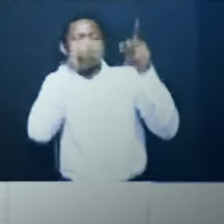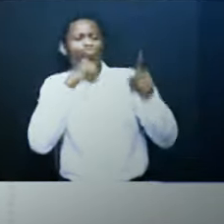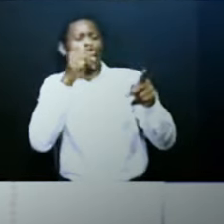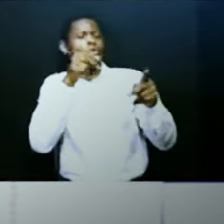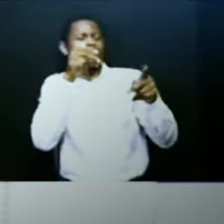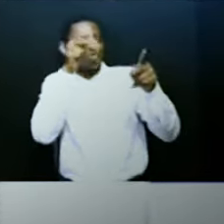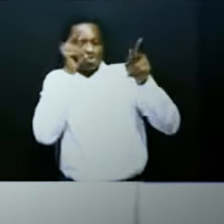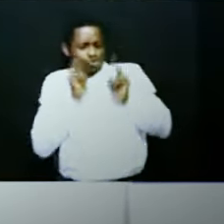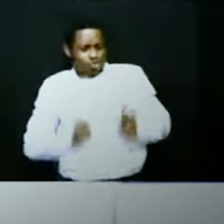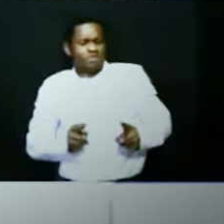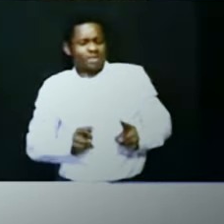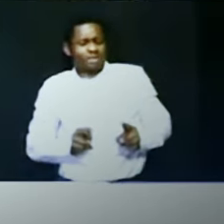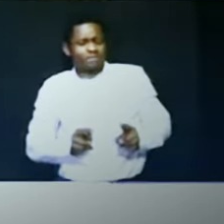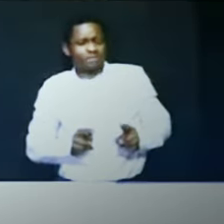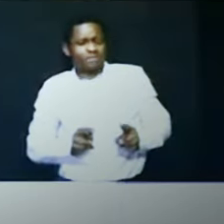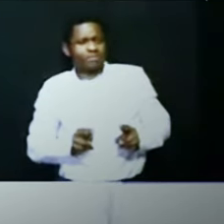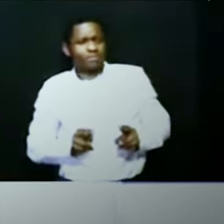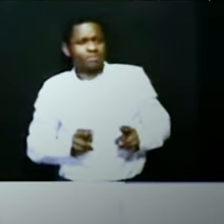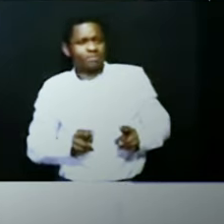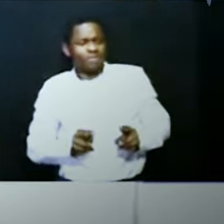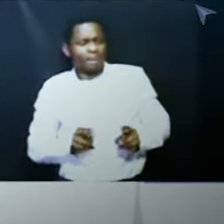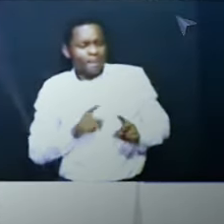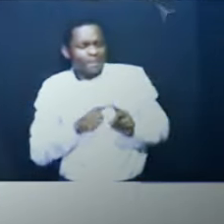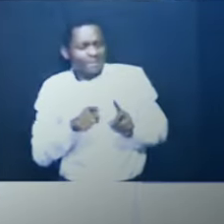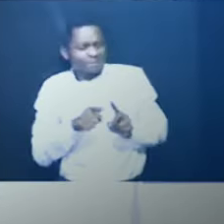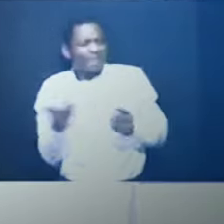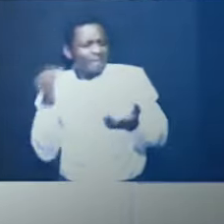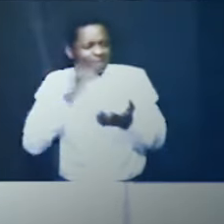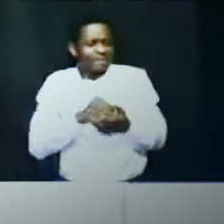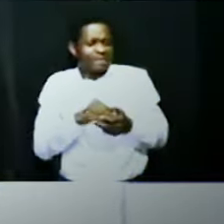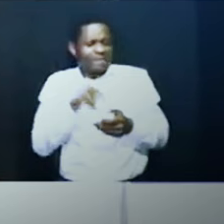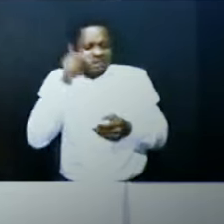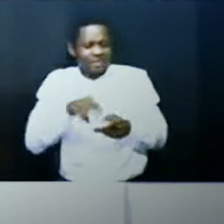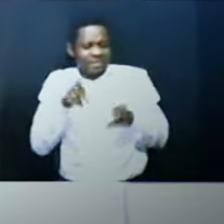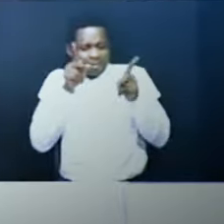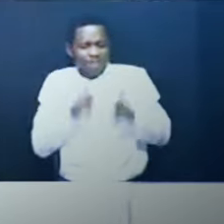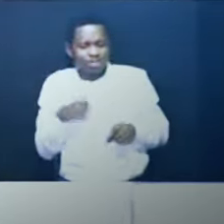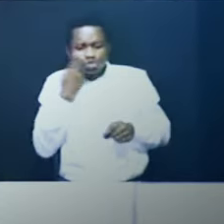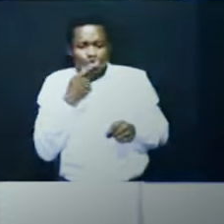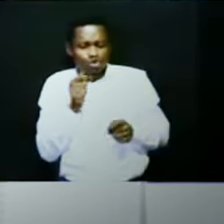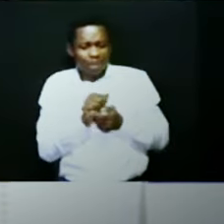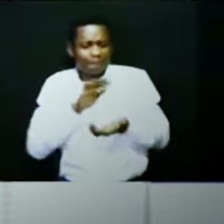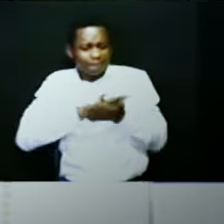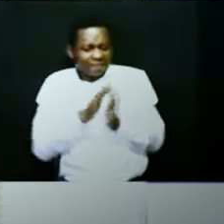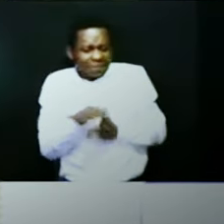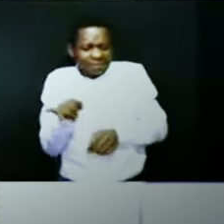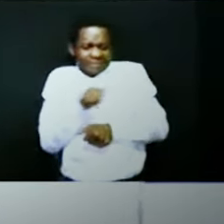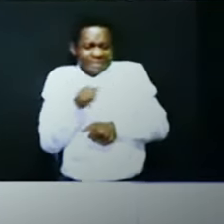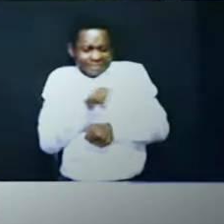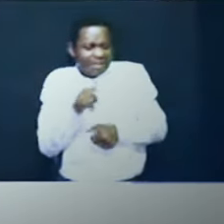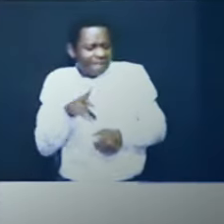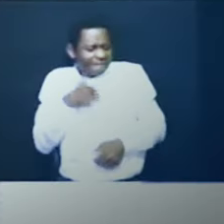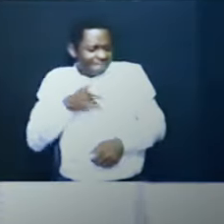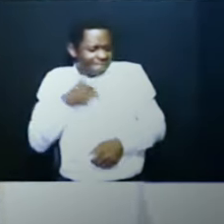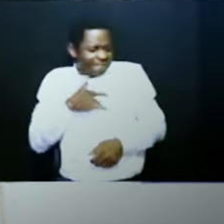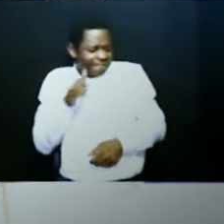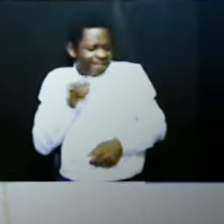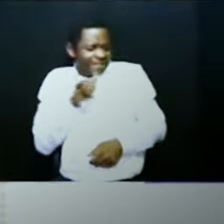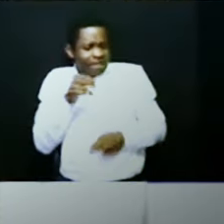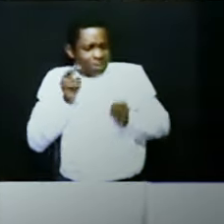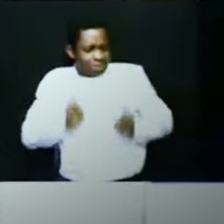We also needed someone who could identify with us and bear our